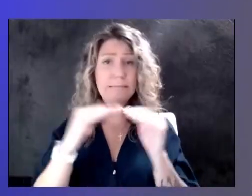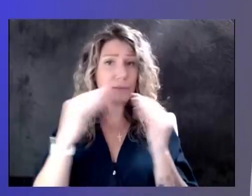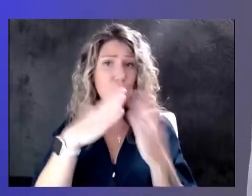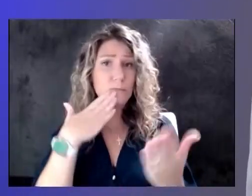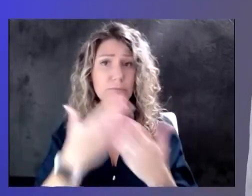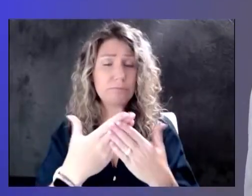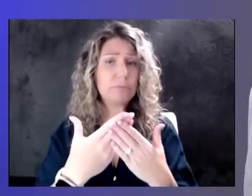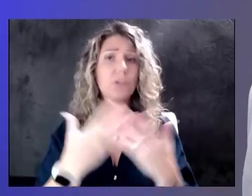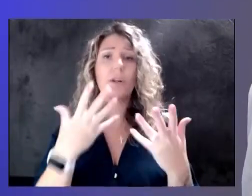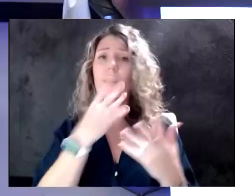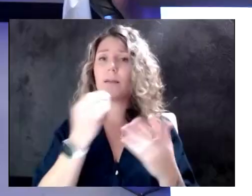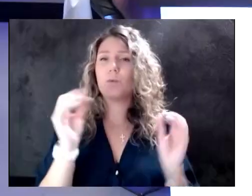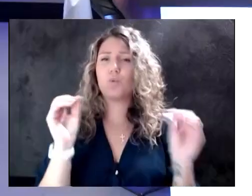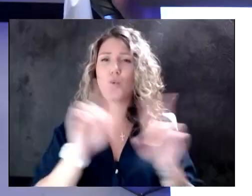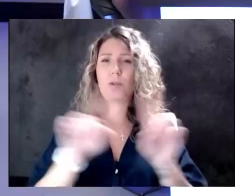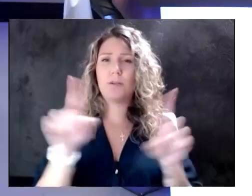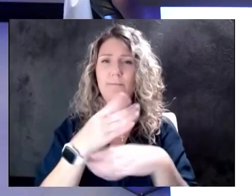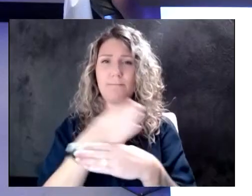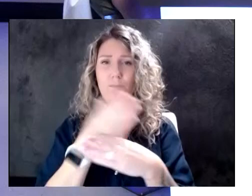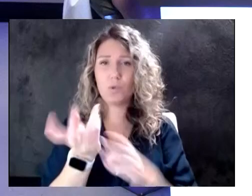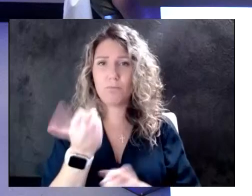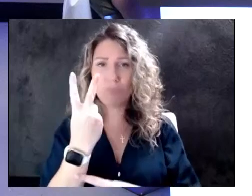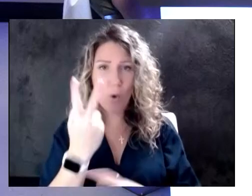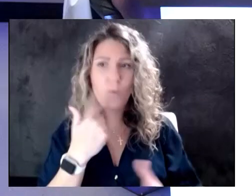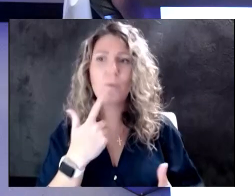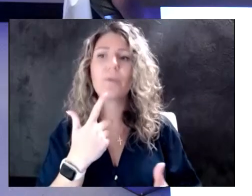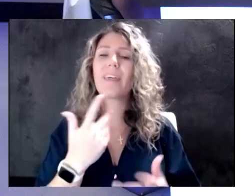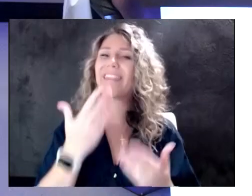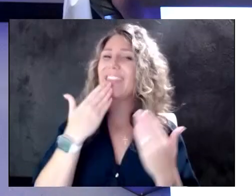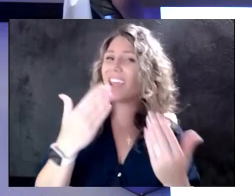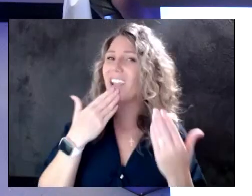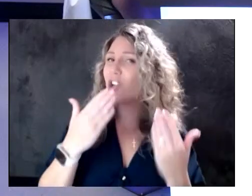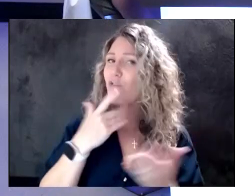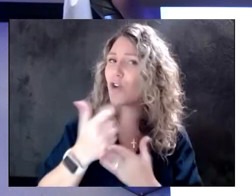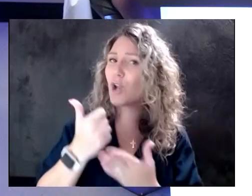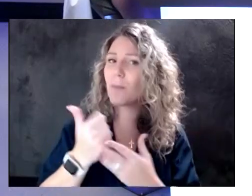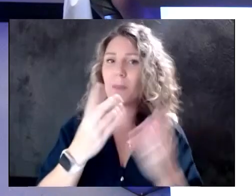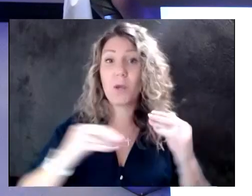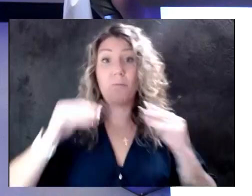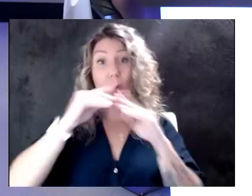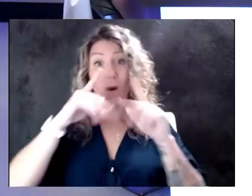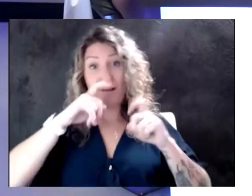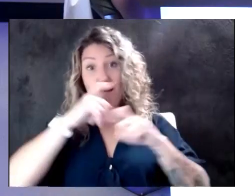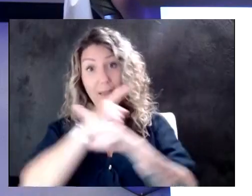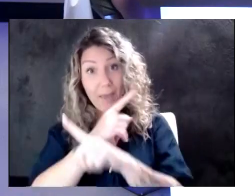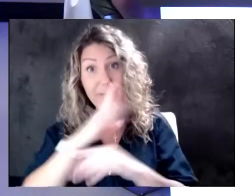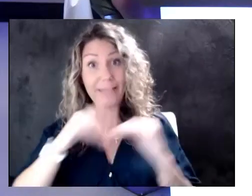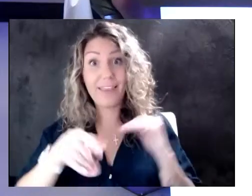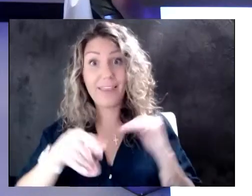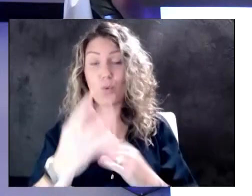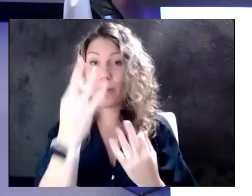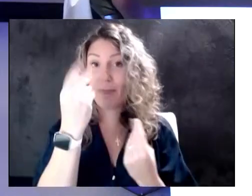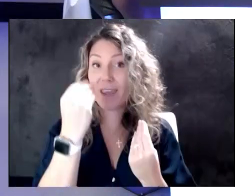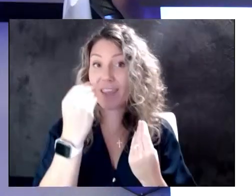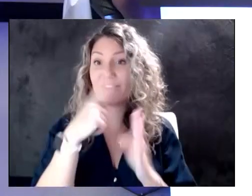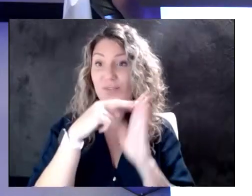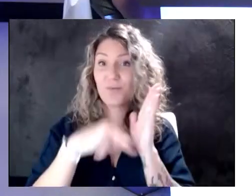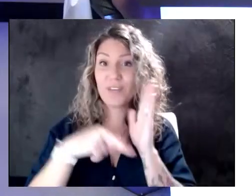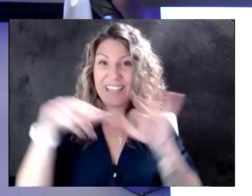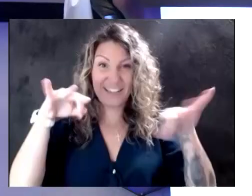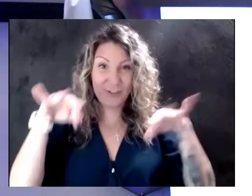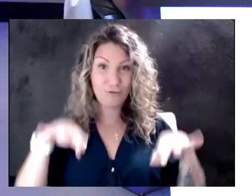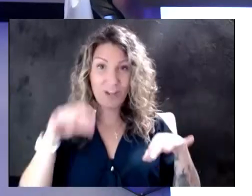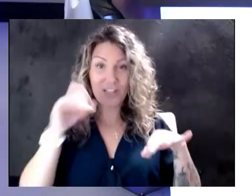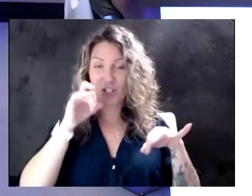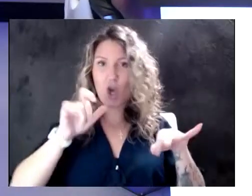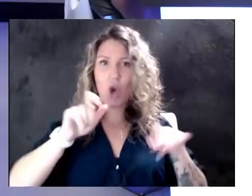2 of those. So. Thanks for walking us through this though, today. Yeah. And They're like, a little more complicated than you think, so just read those directions. don't rip open the box like I would